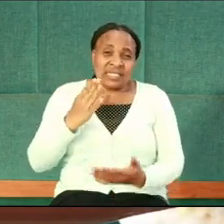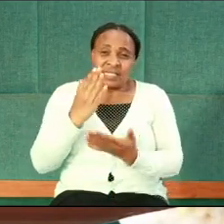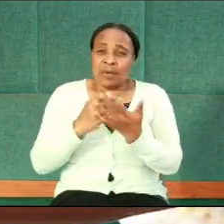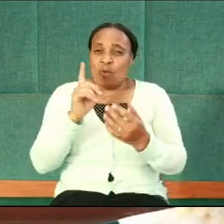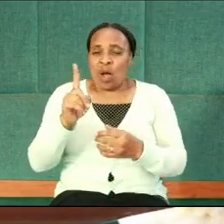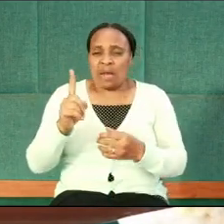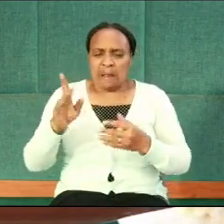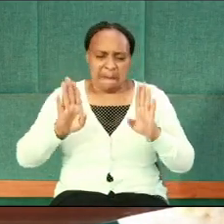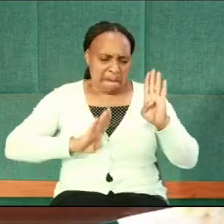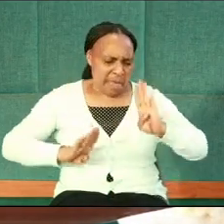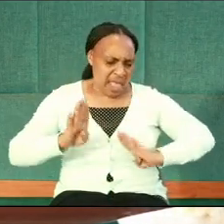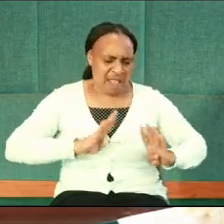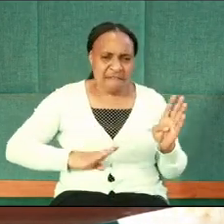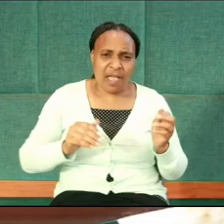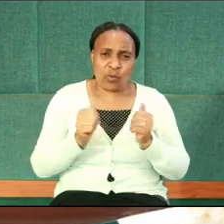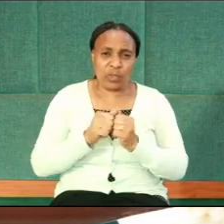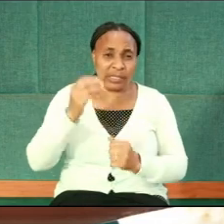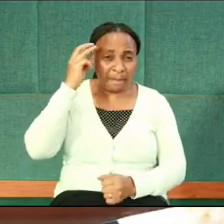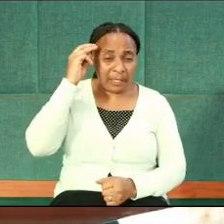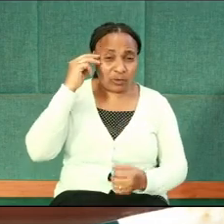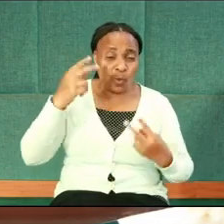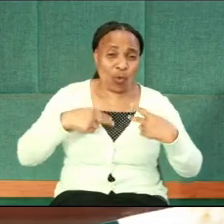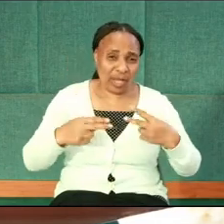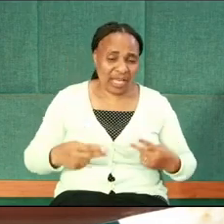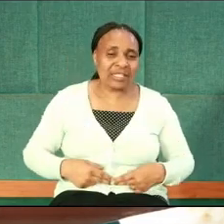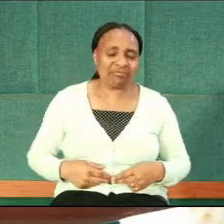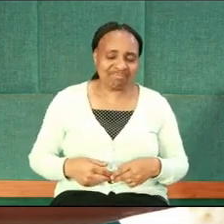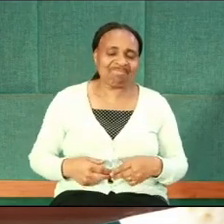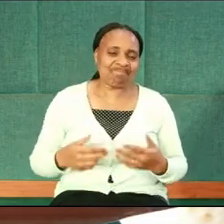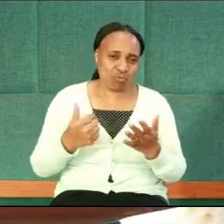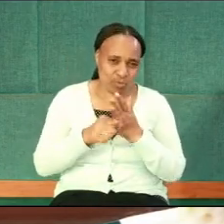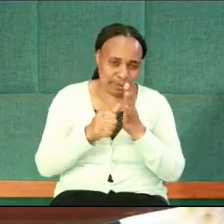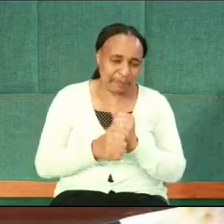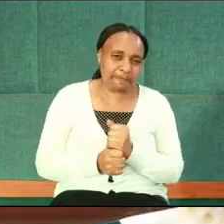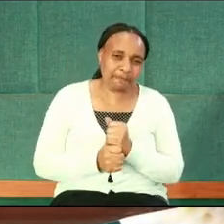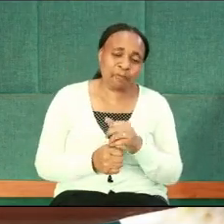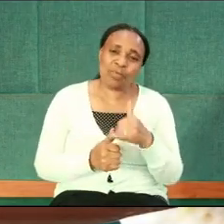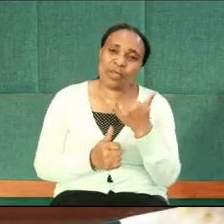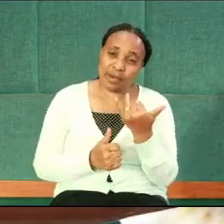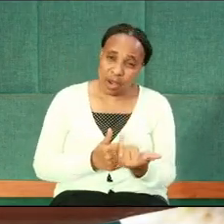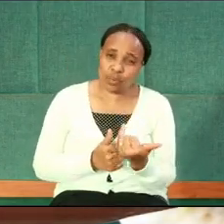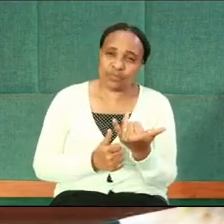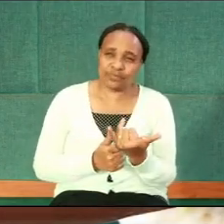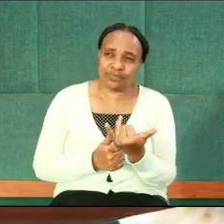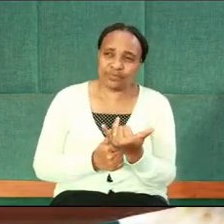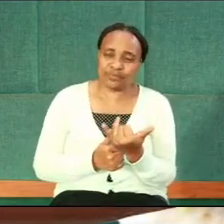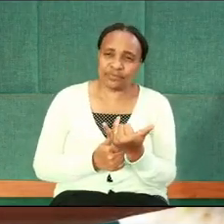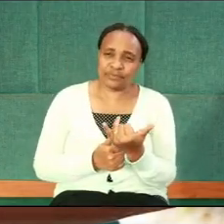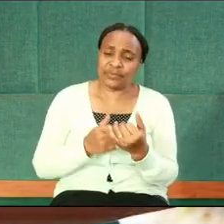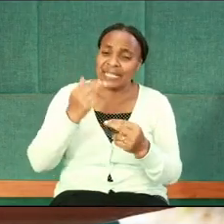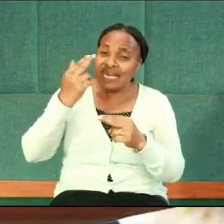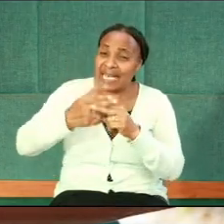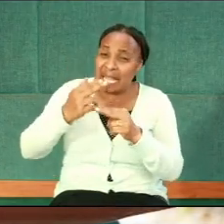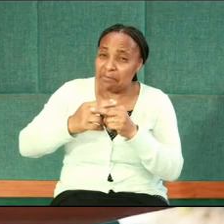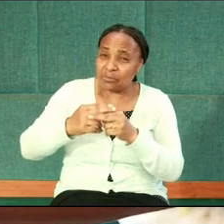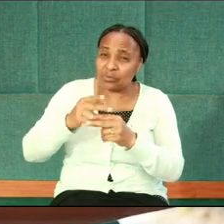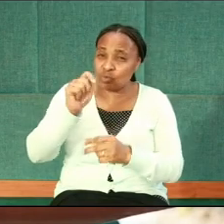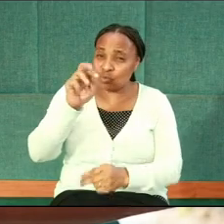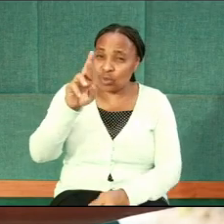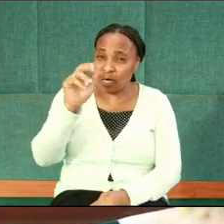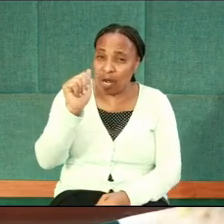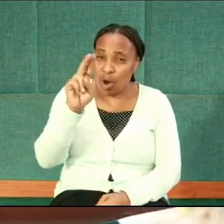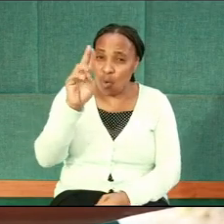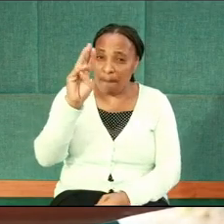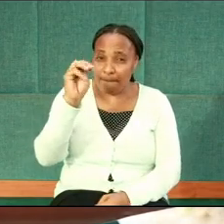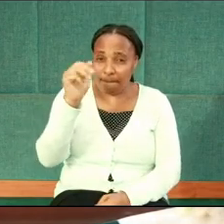behaving with mental health signs and symptoms. We have what we call trauma, and